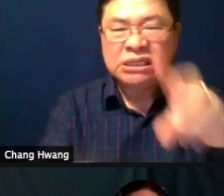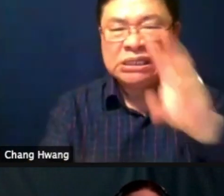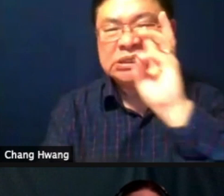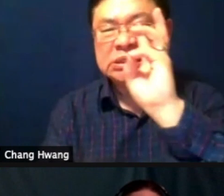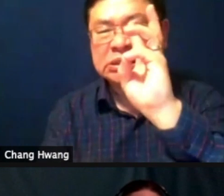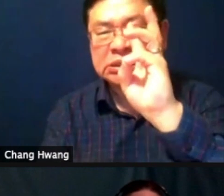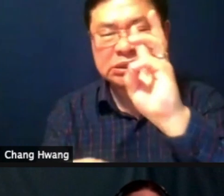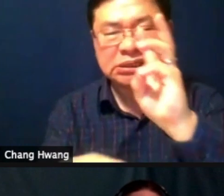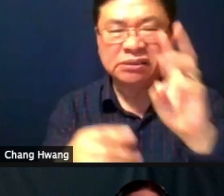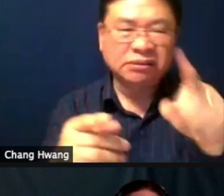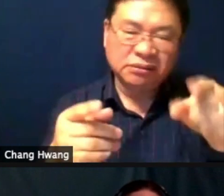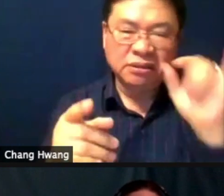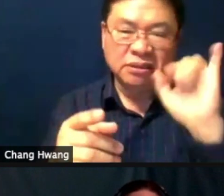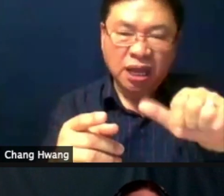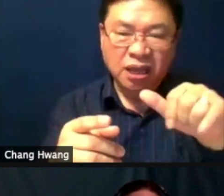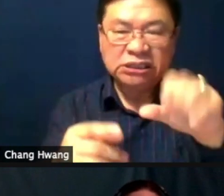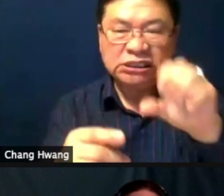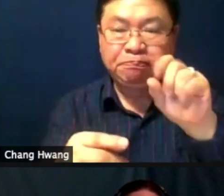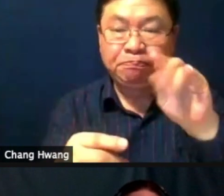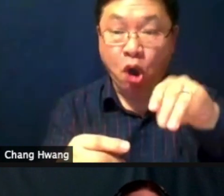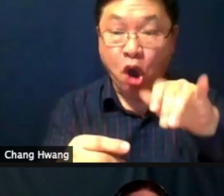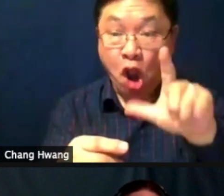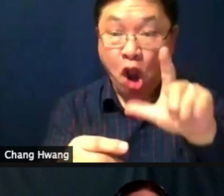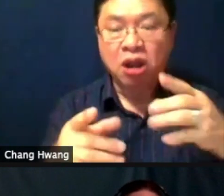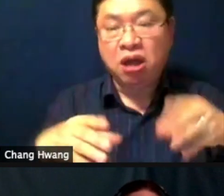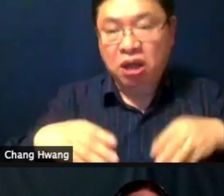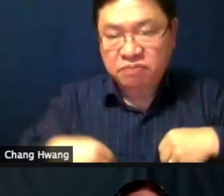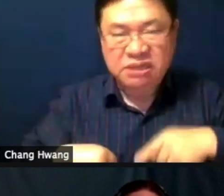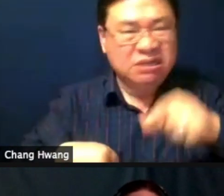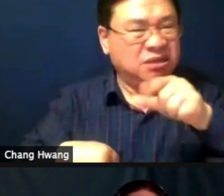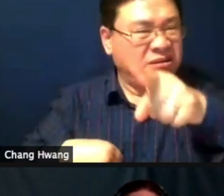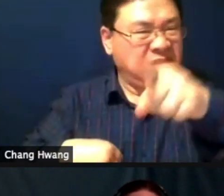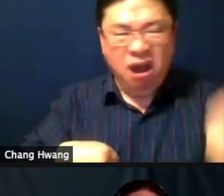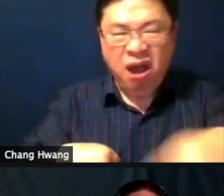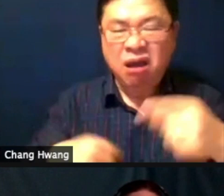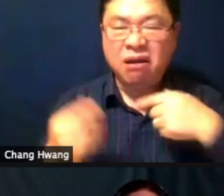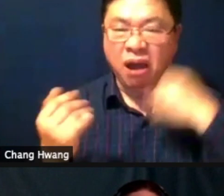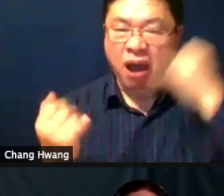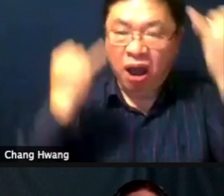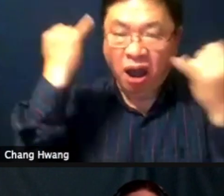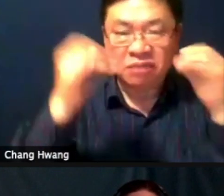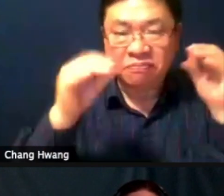And the ways that they can be modified are numerous, as you can see from this chart.